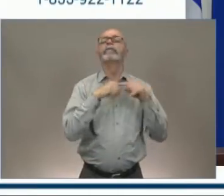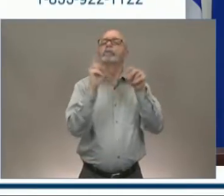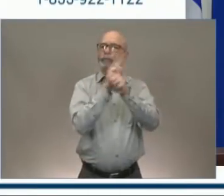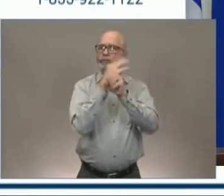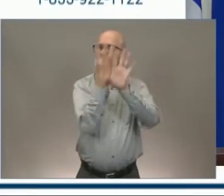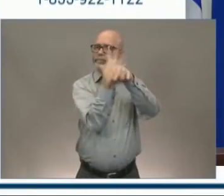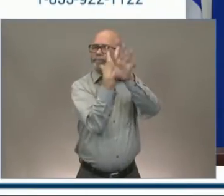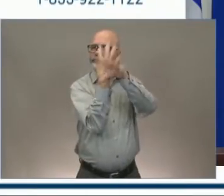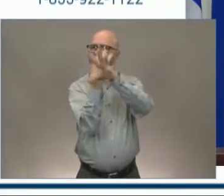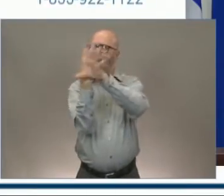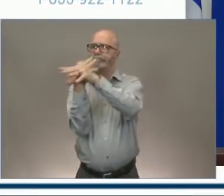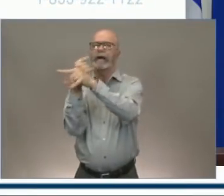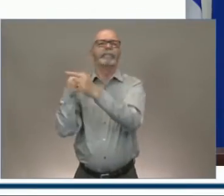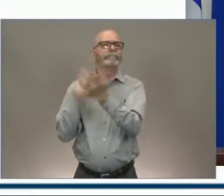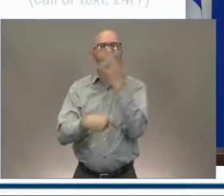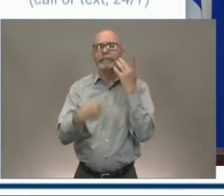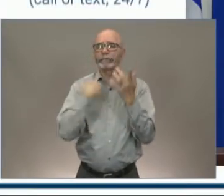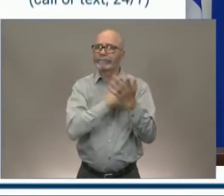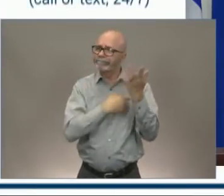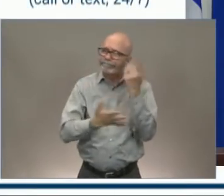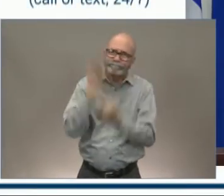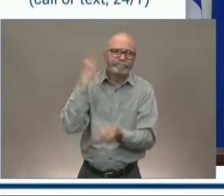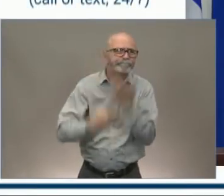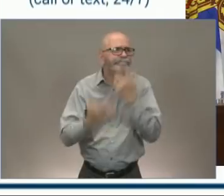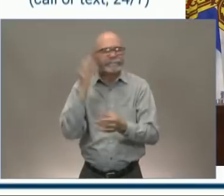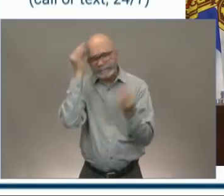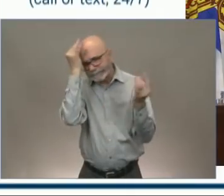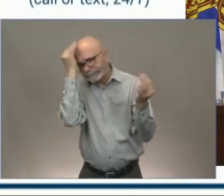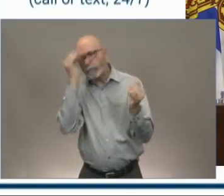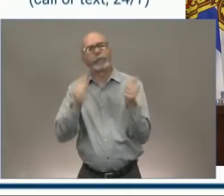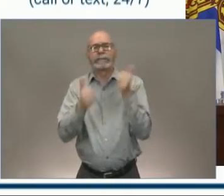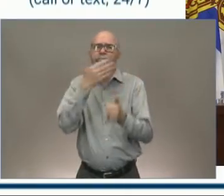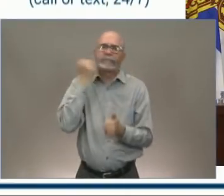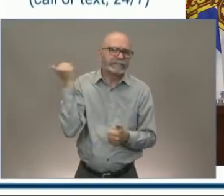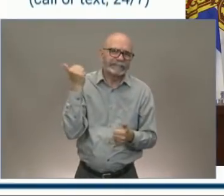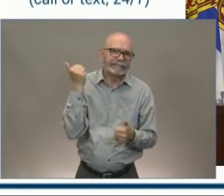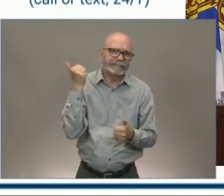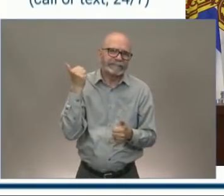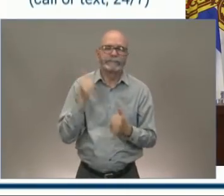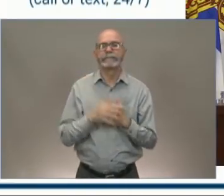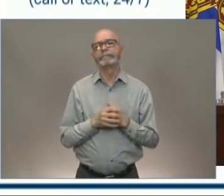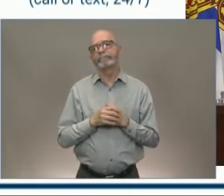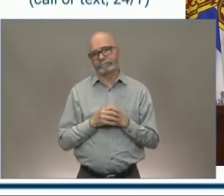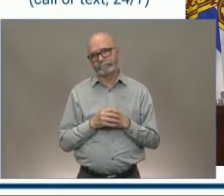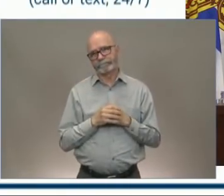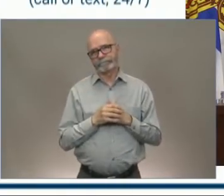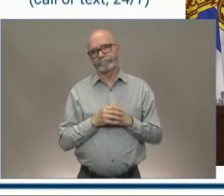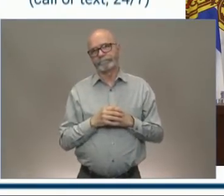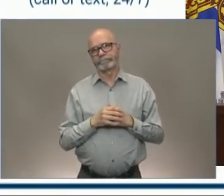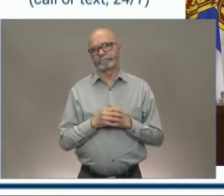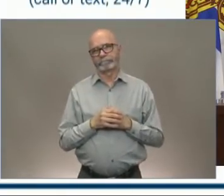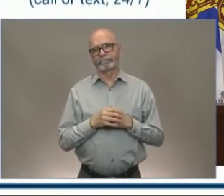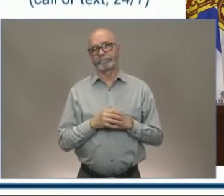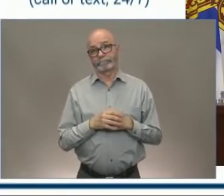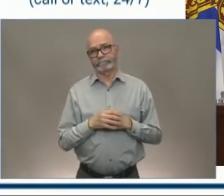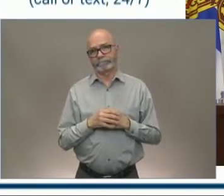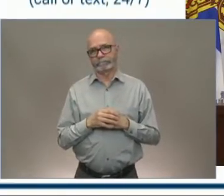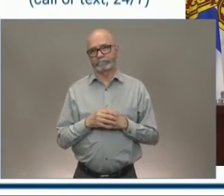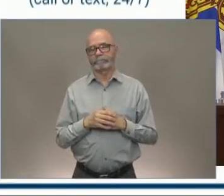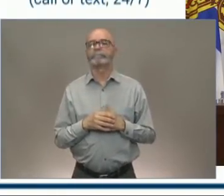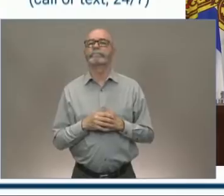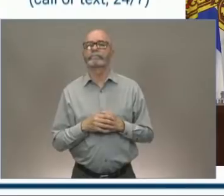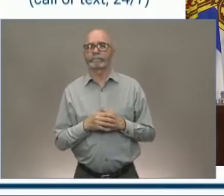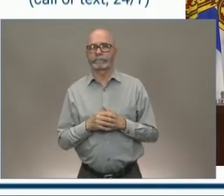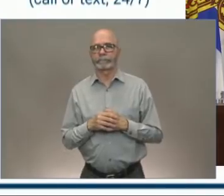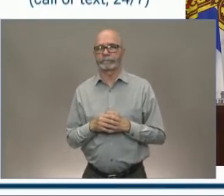trying to figure out what works best for everyone. Go ahead with your follow-up, Lindsay. That it has occurred at several meetings in the